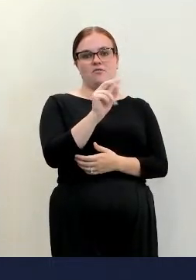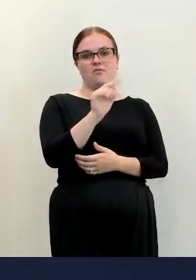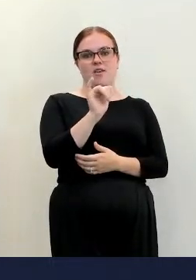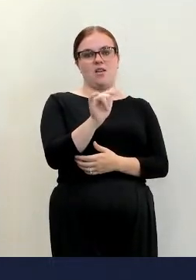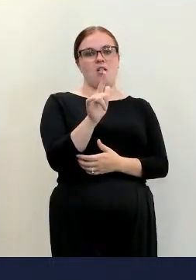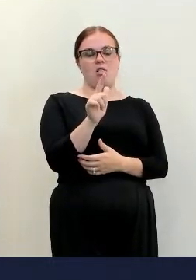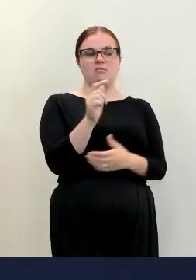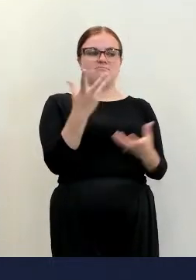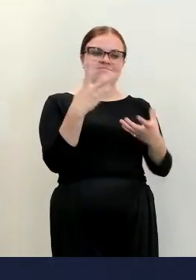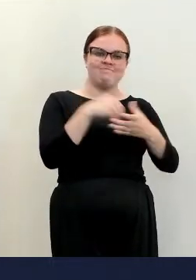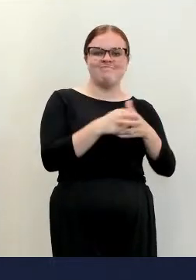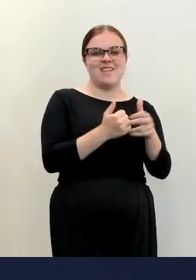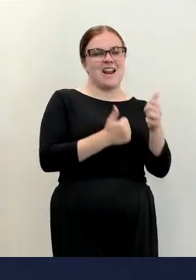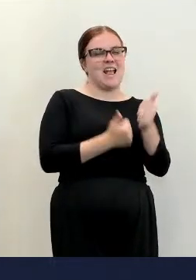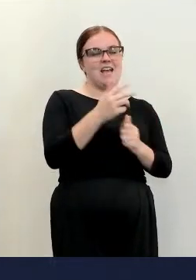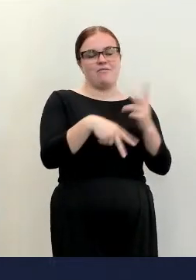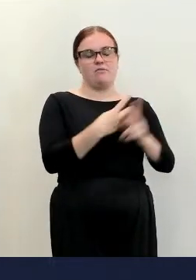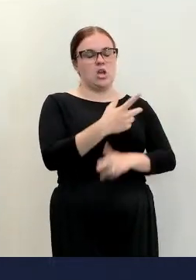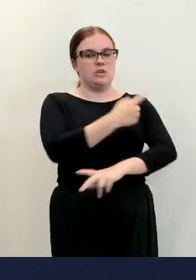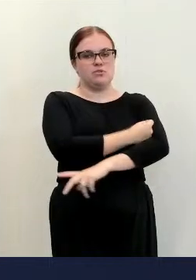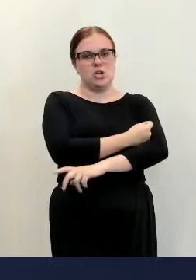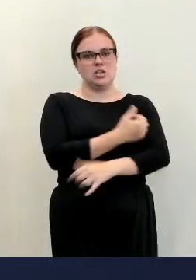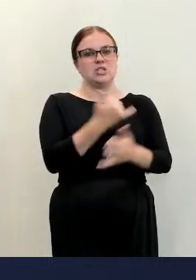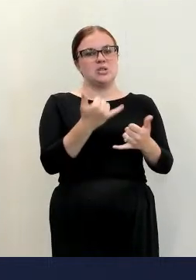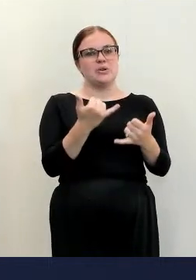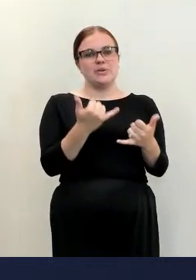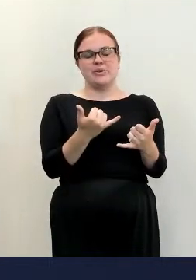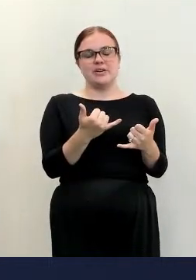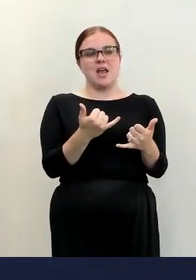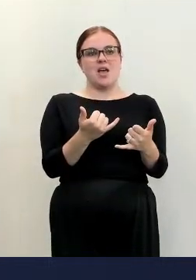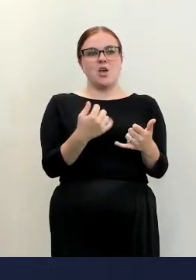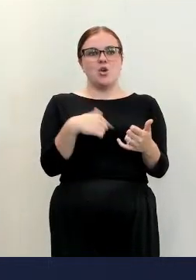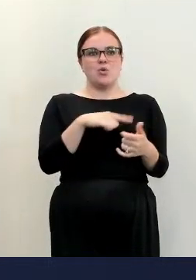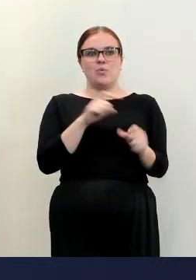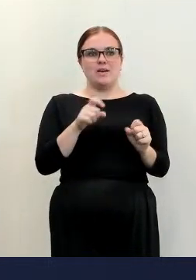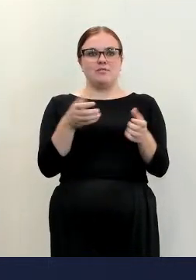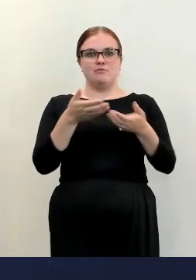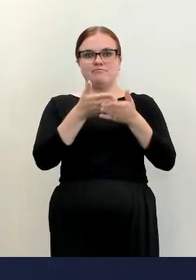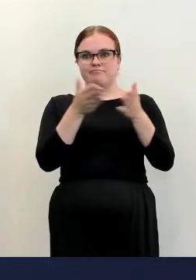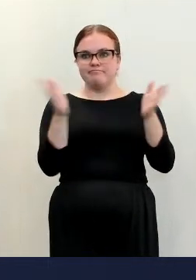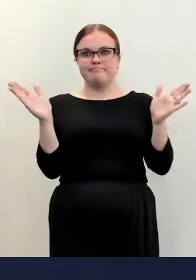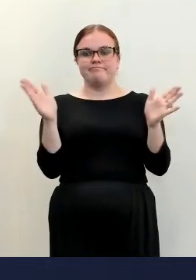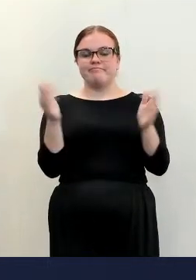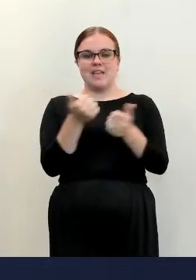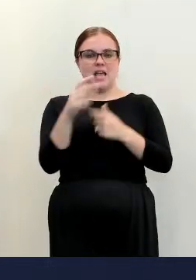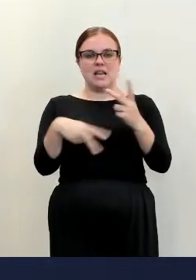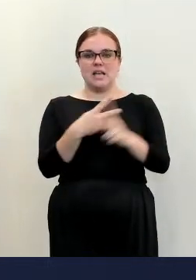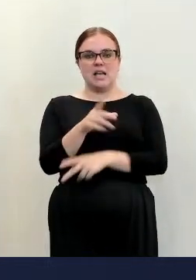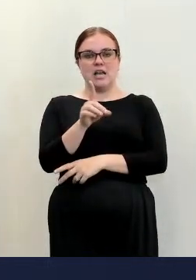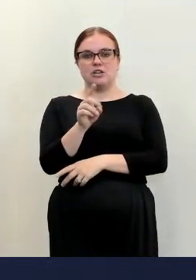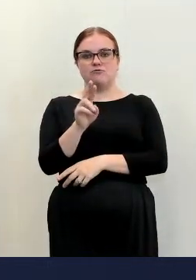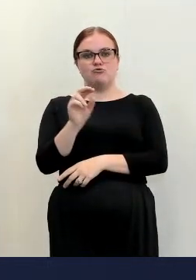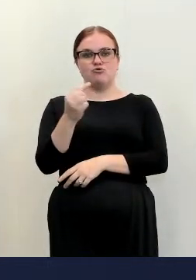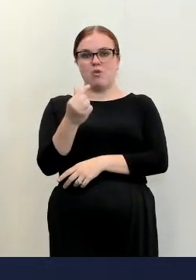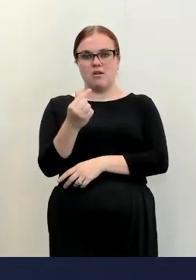talking about an issue just socially with opiates, but just drugs in general, any drug.